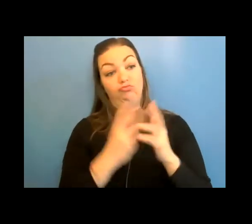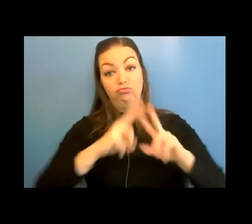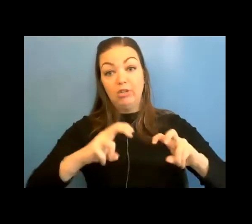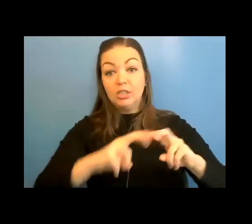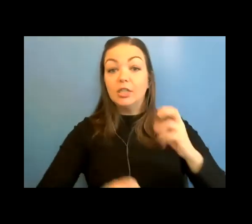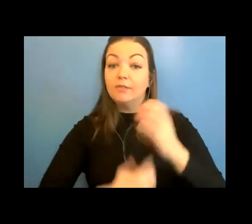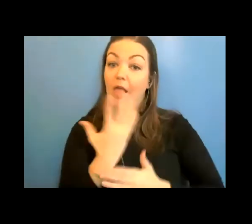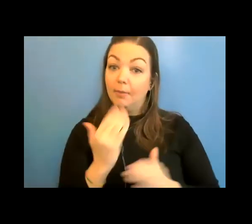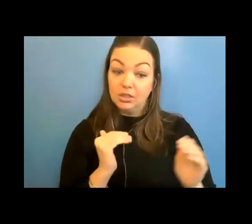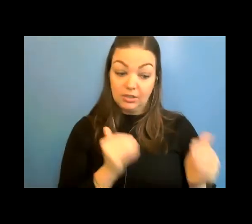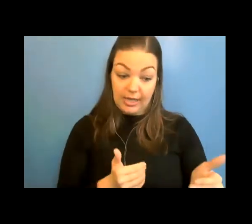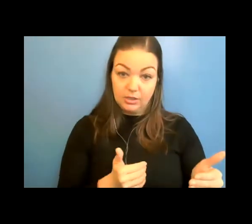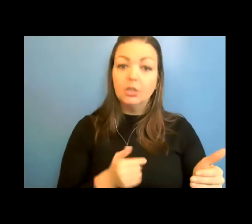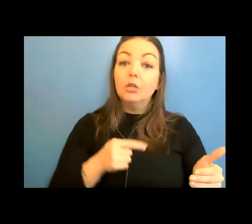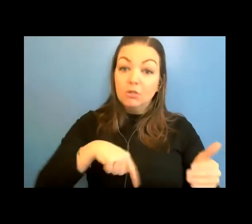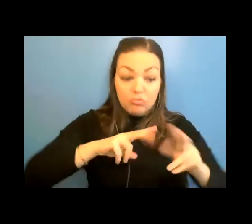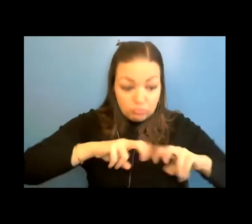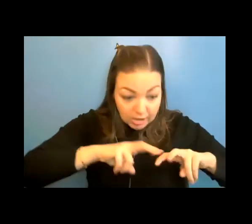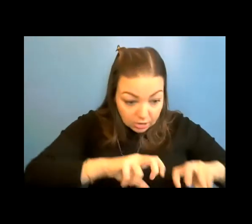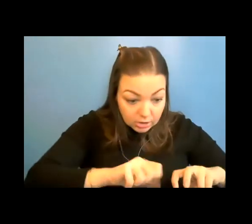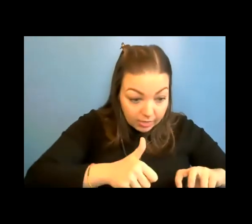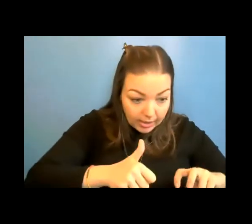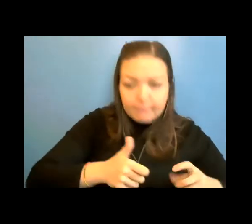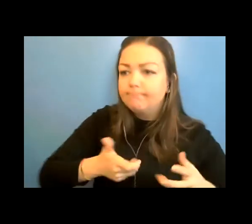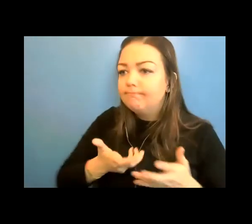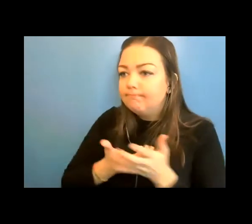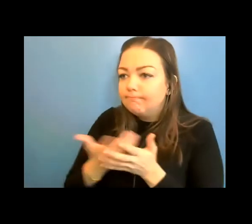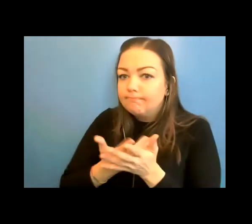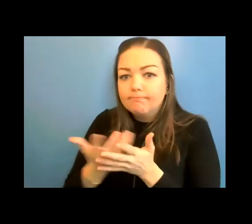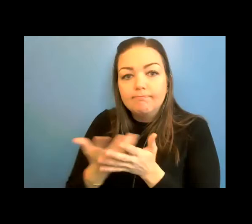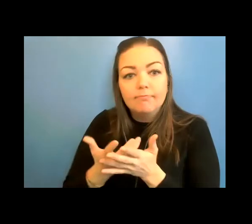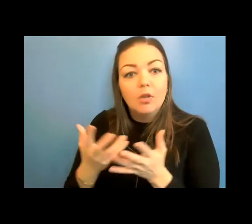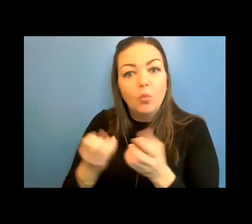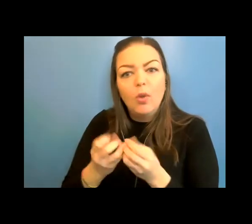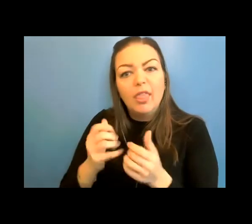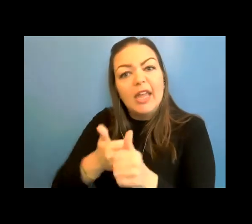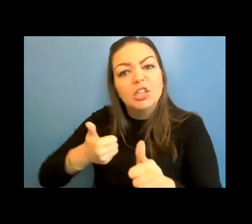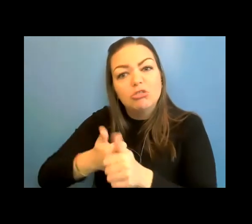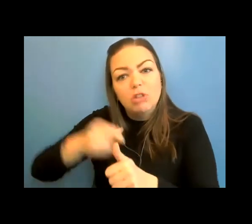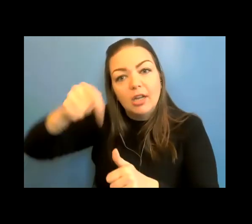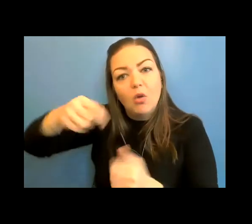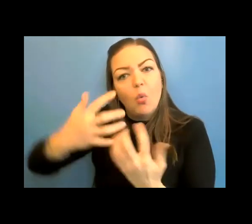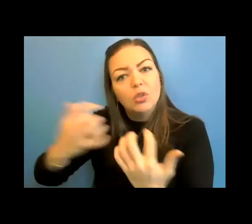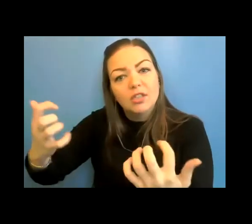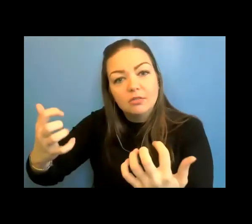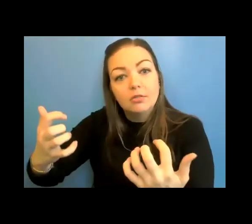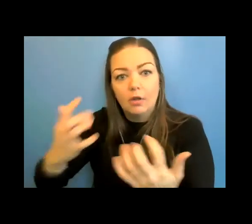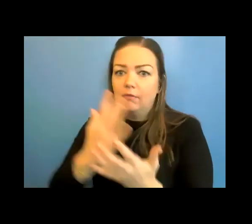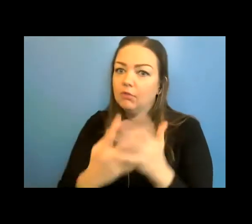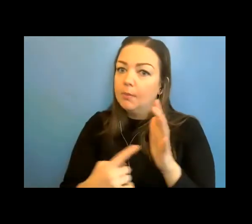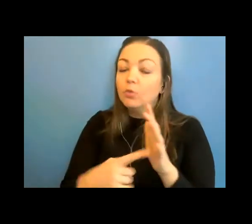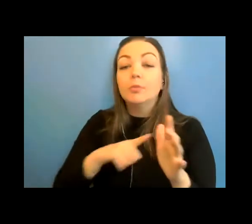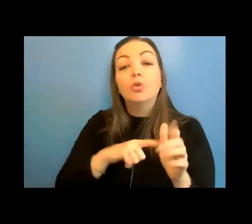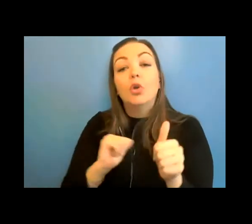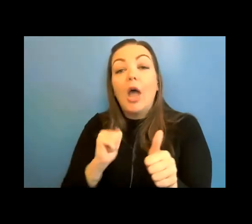where people have got up to with an industry audience. That's another vital thing for our allies, is being part of those